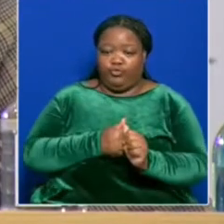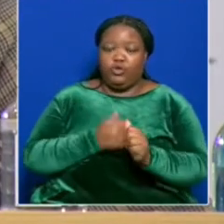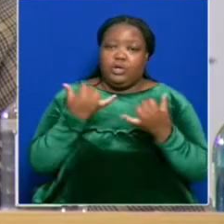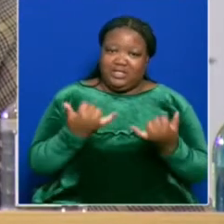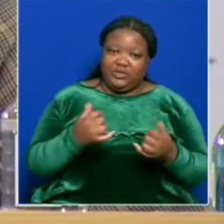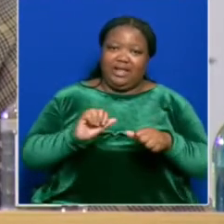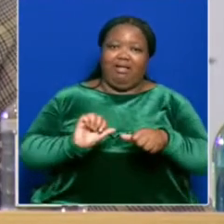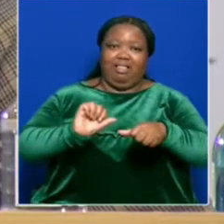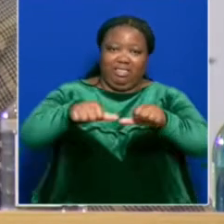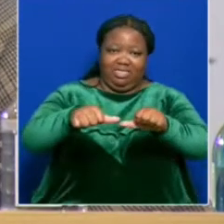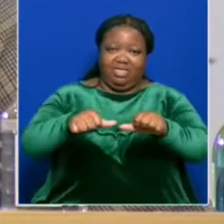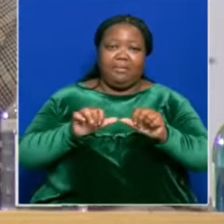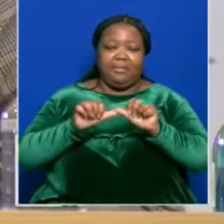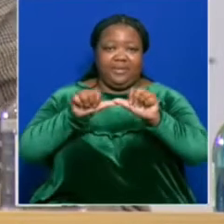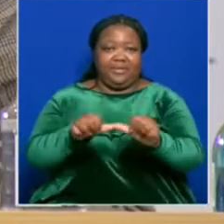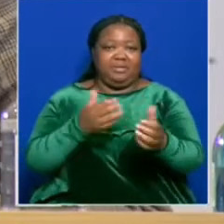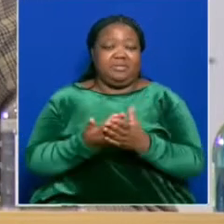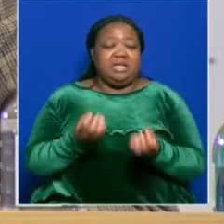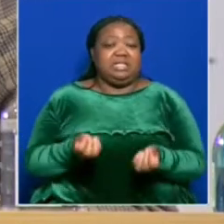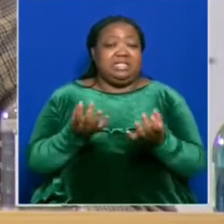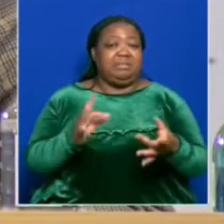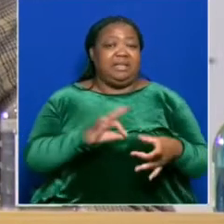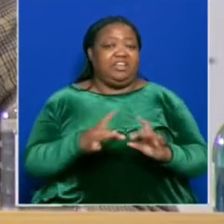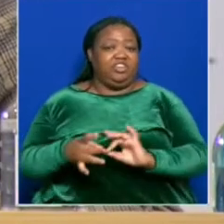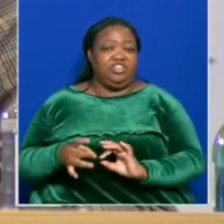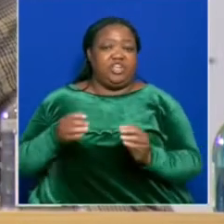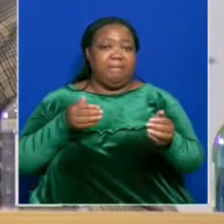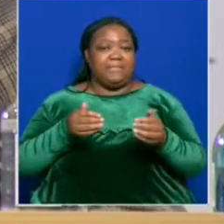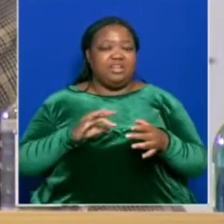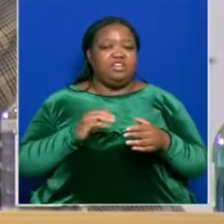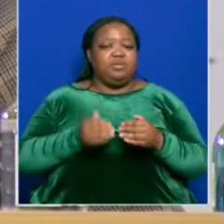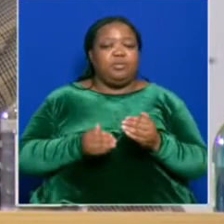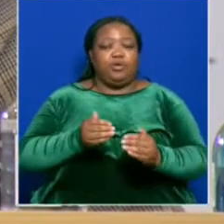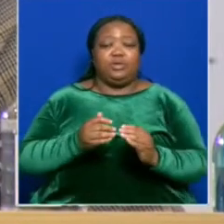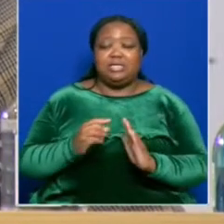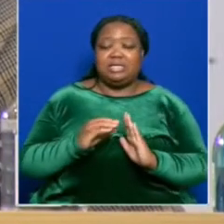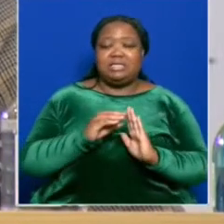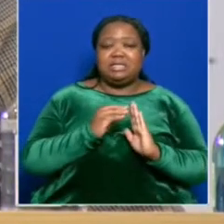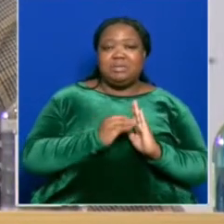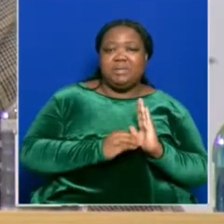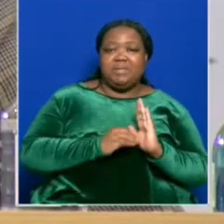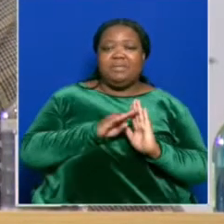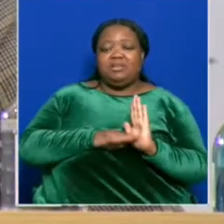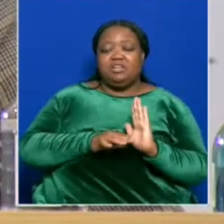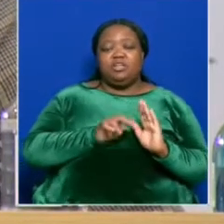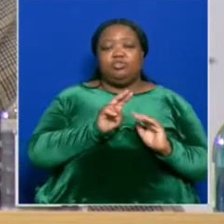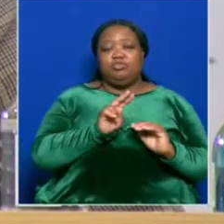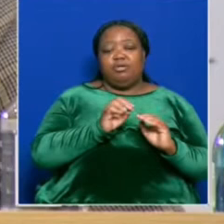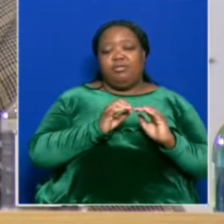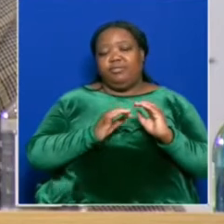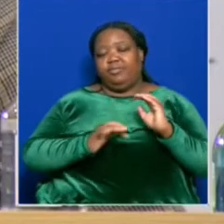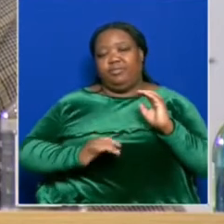terms of the supply chain management process. They give the list of these bidders from 2, 15, 21, 23, 26, 32,